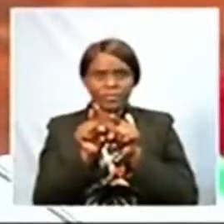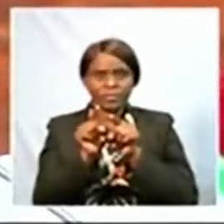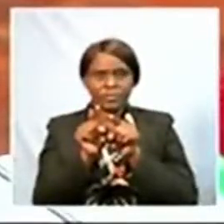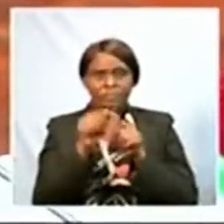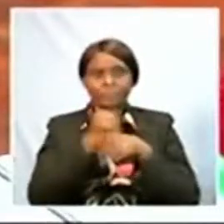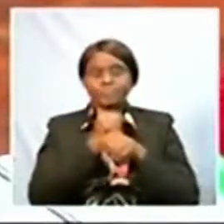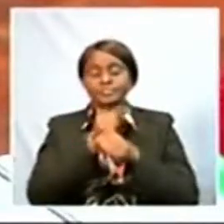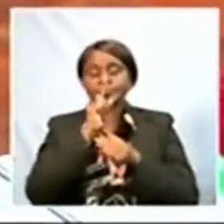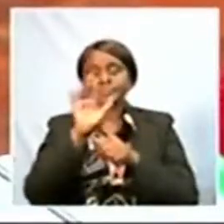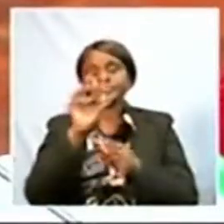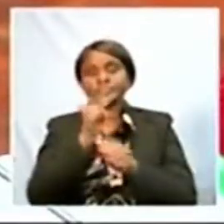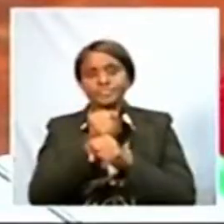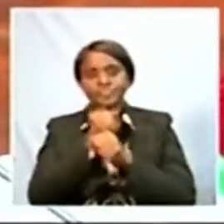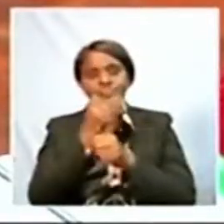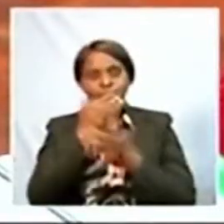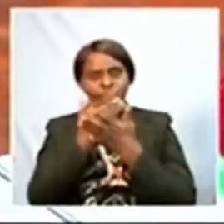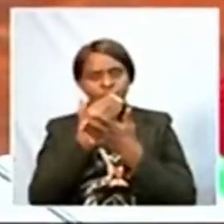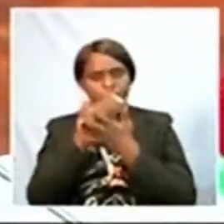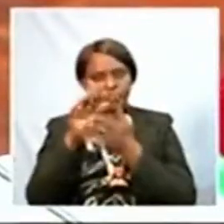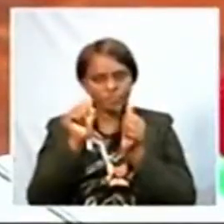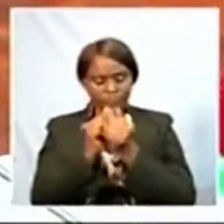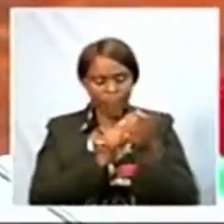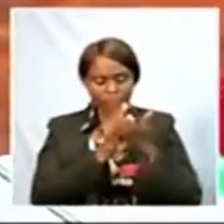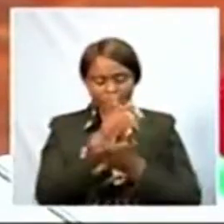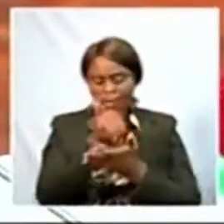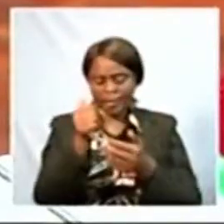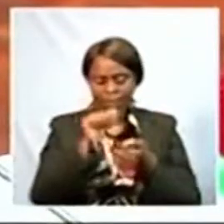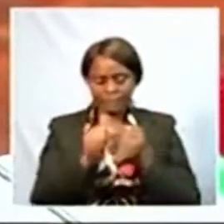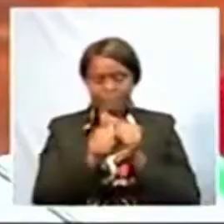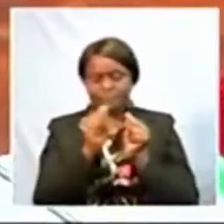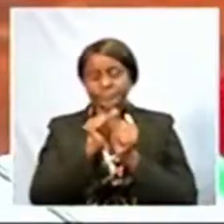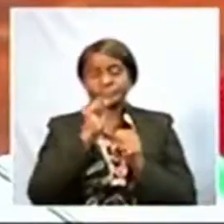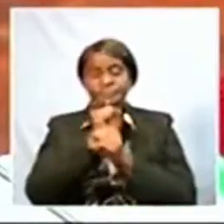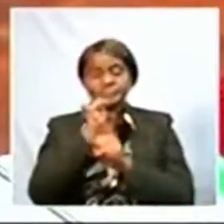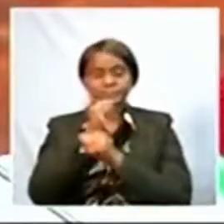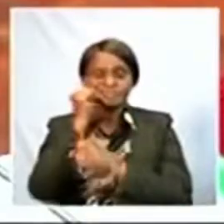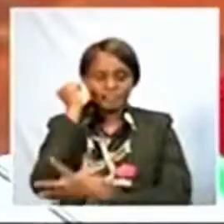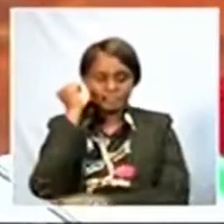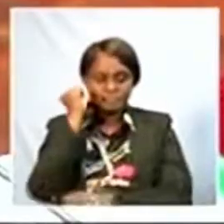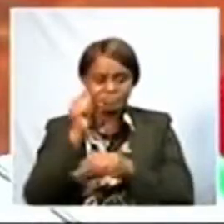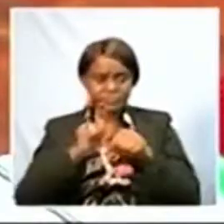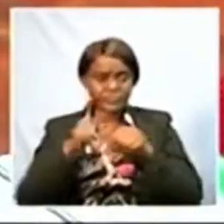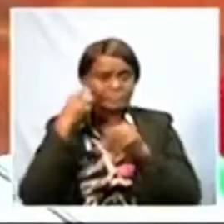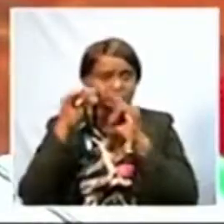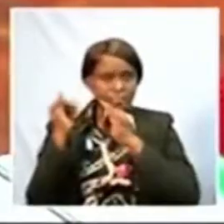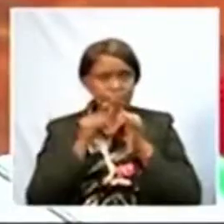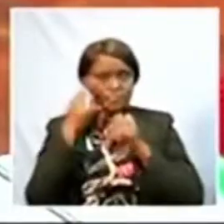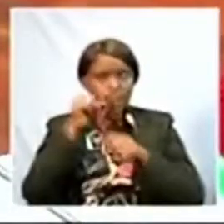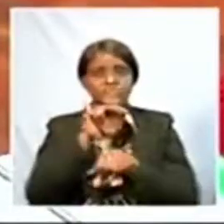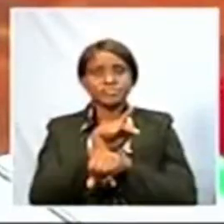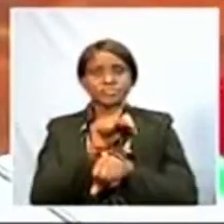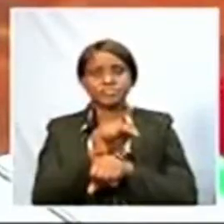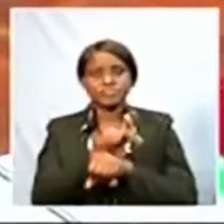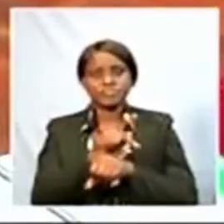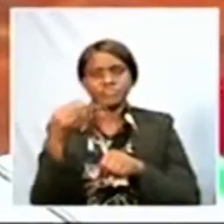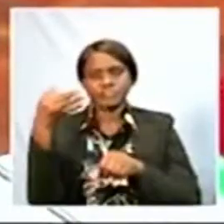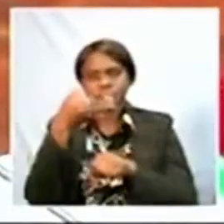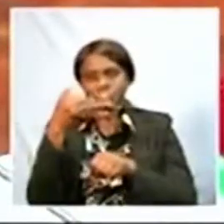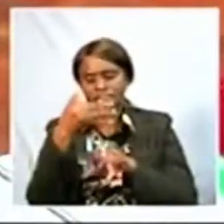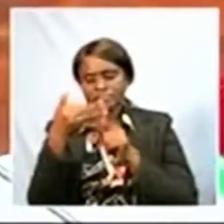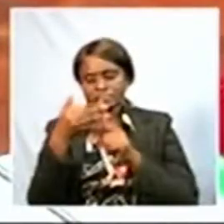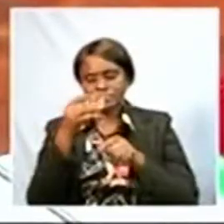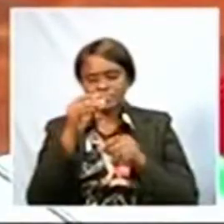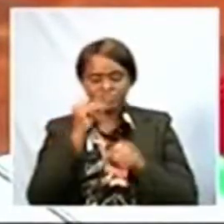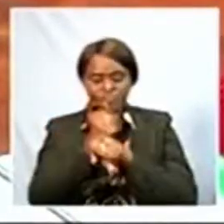to ensure quality works and correction of any defects and poor workmanship during implementation of projects. F.